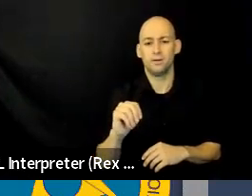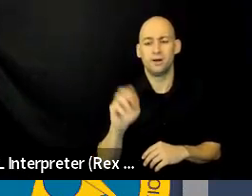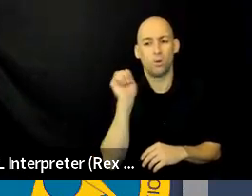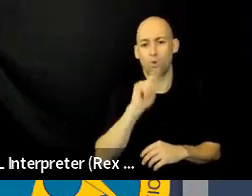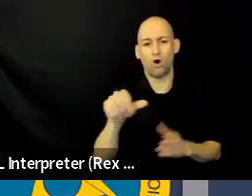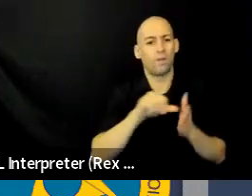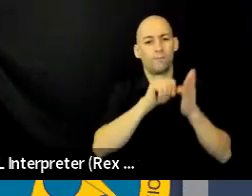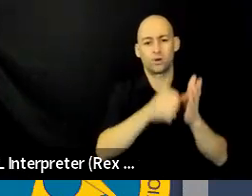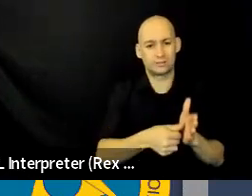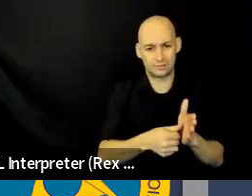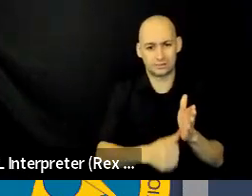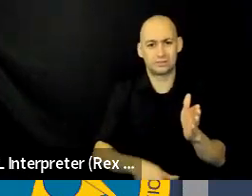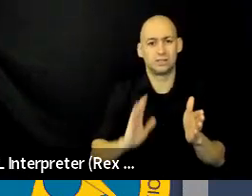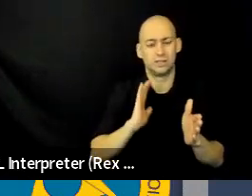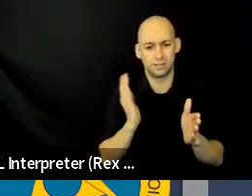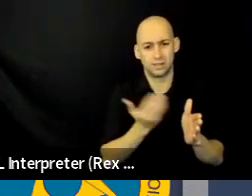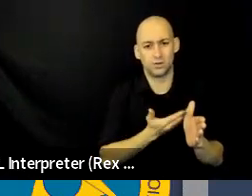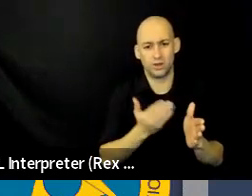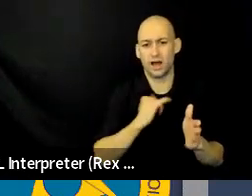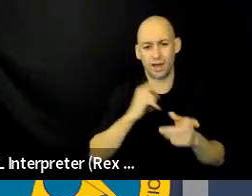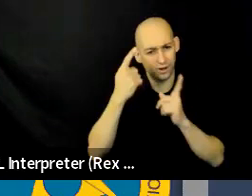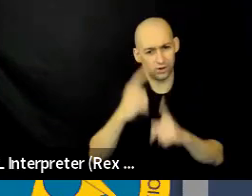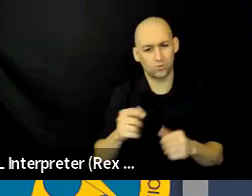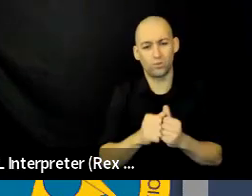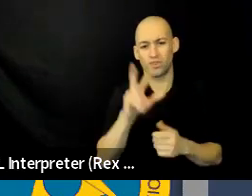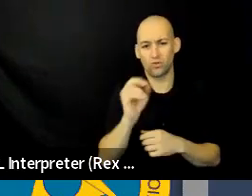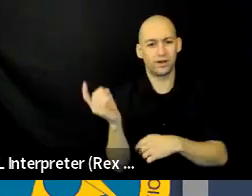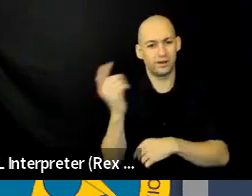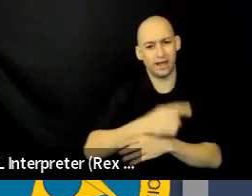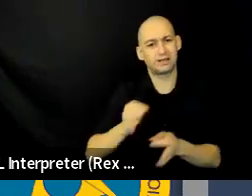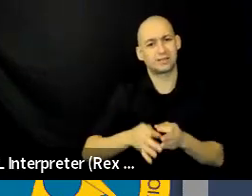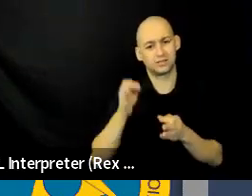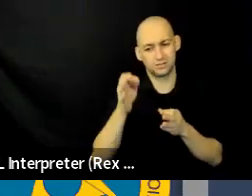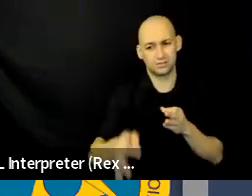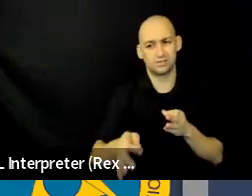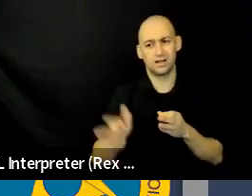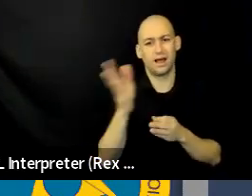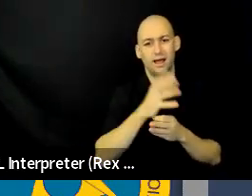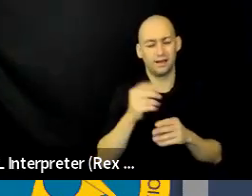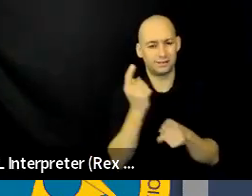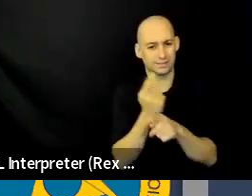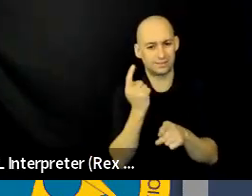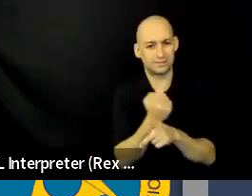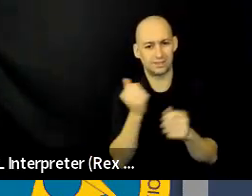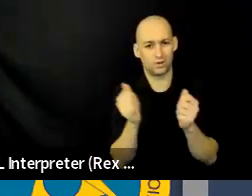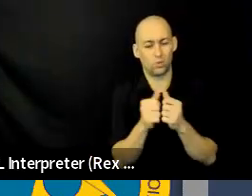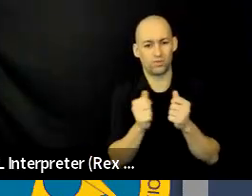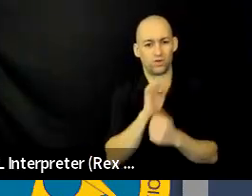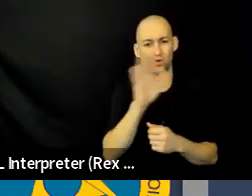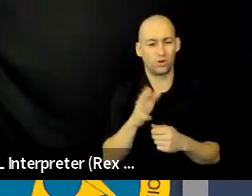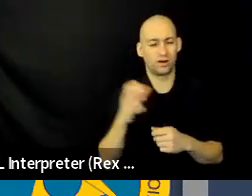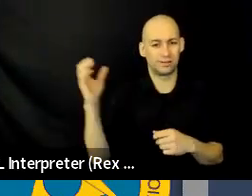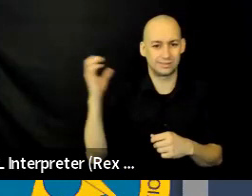impressed, and I would agree with the 30-day extension and consistent with your executive director